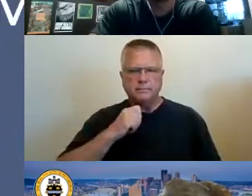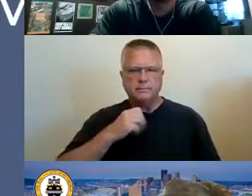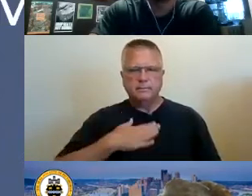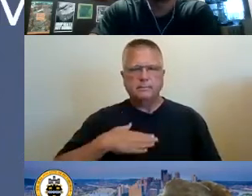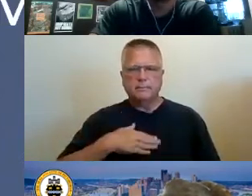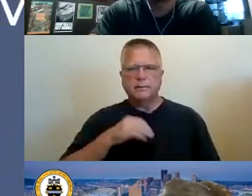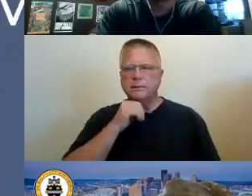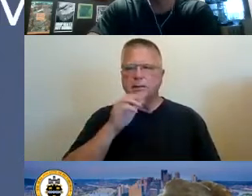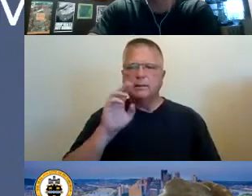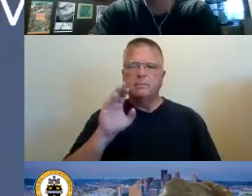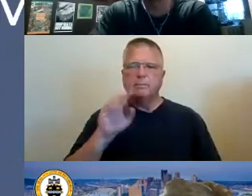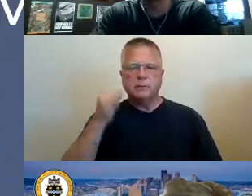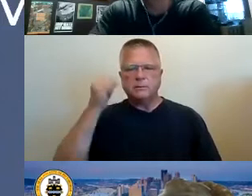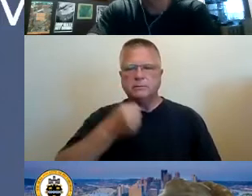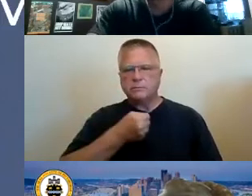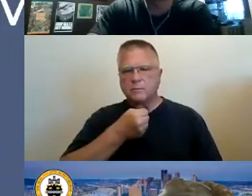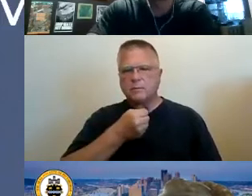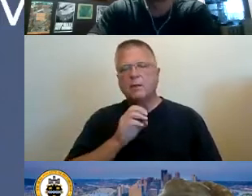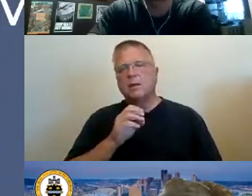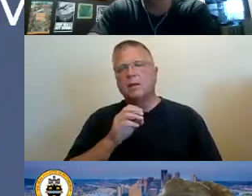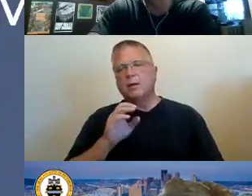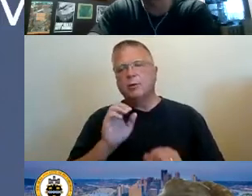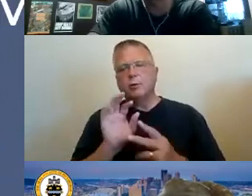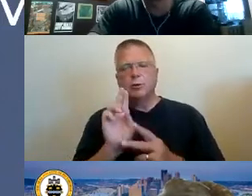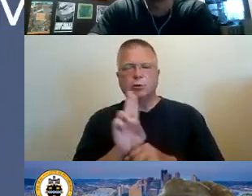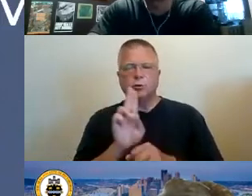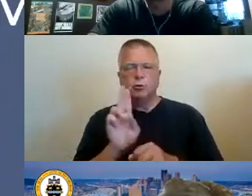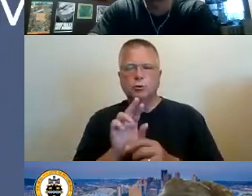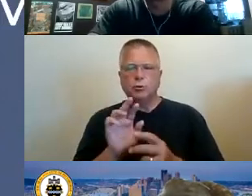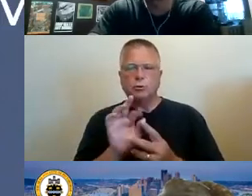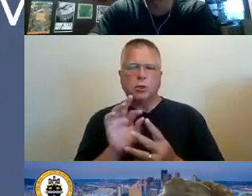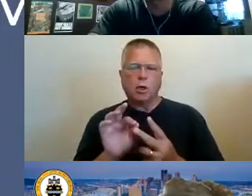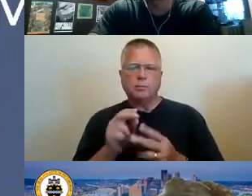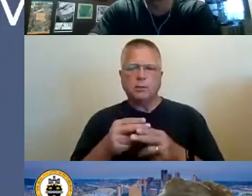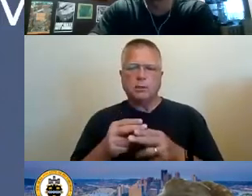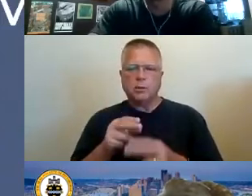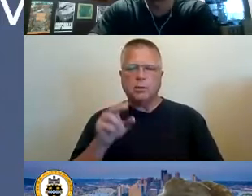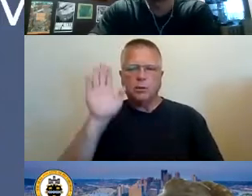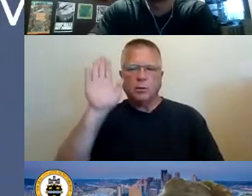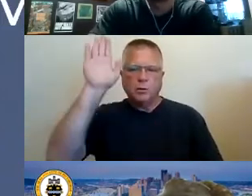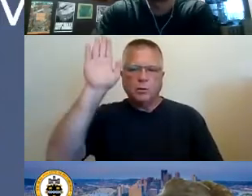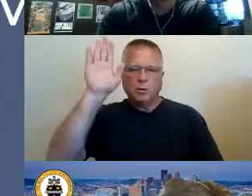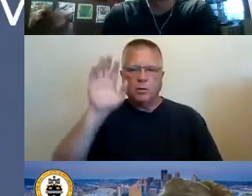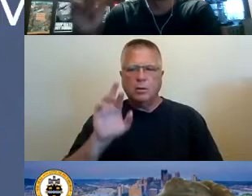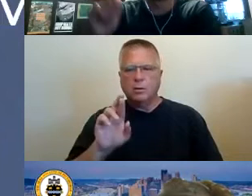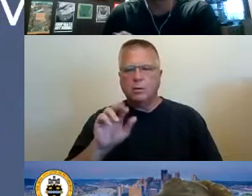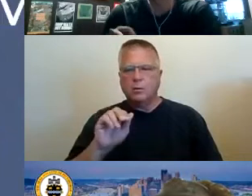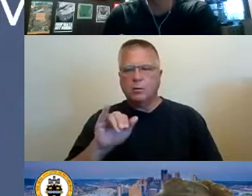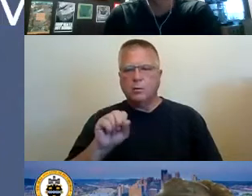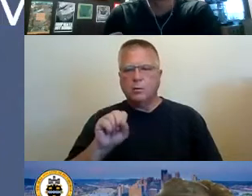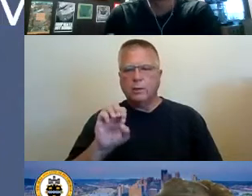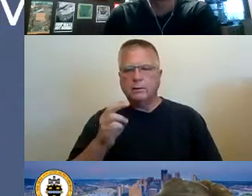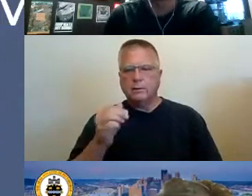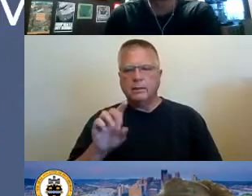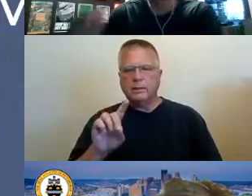place. You'll be able to use an option called raise hand. This means that once you click on